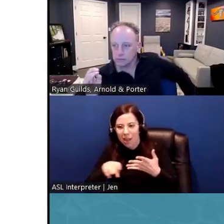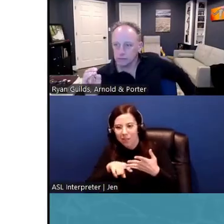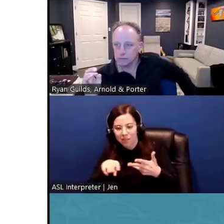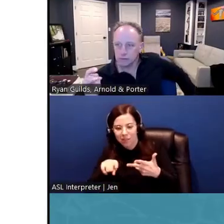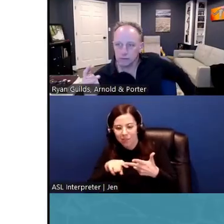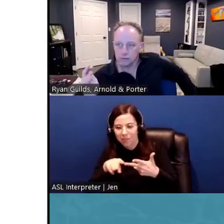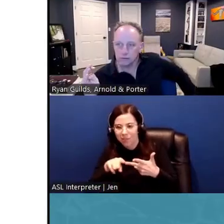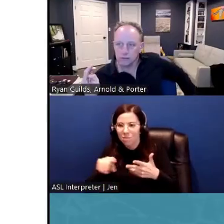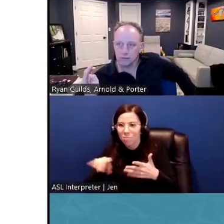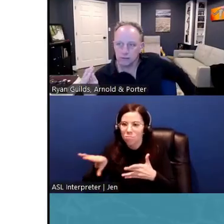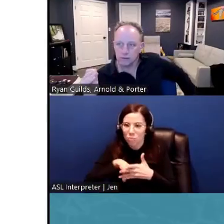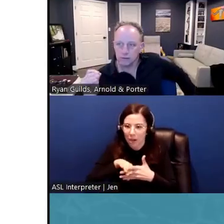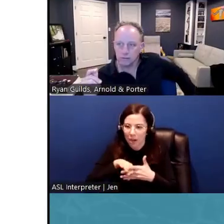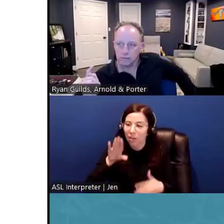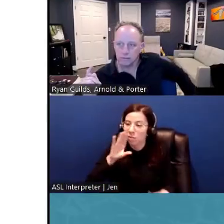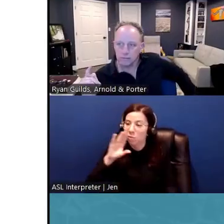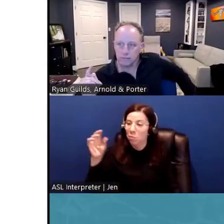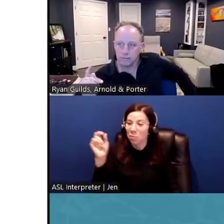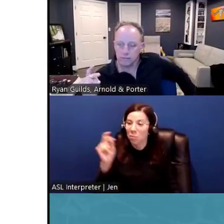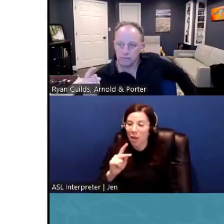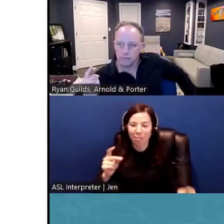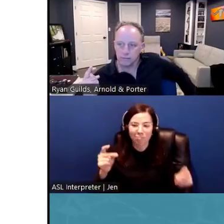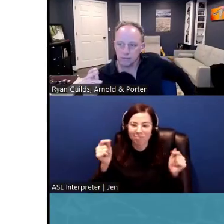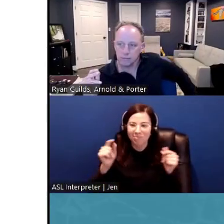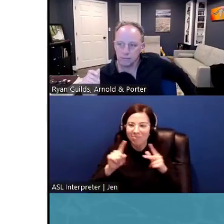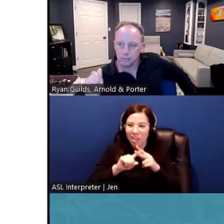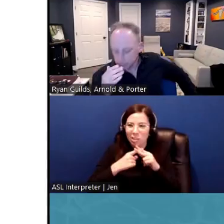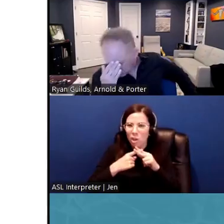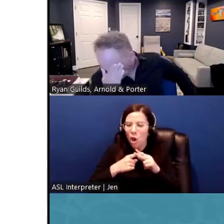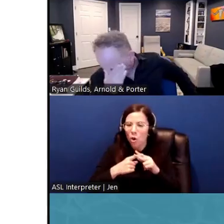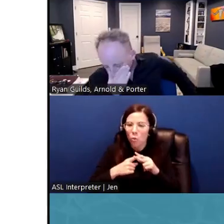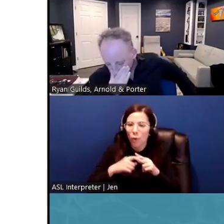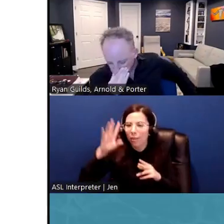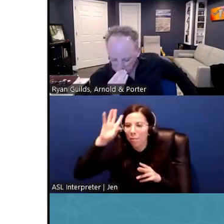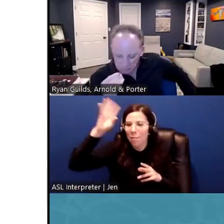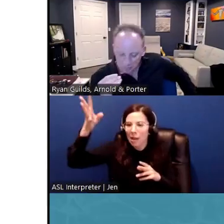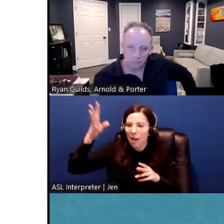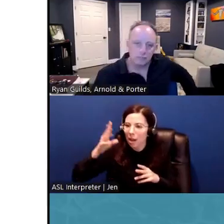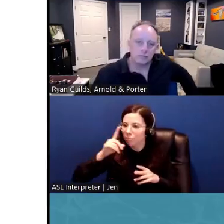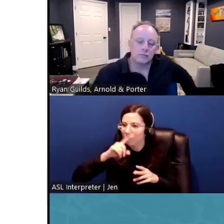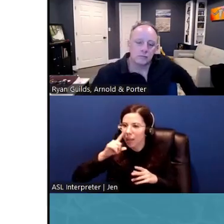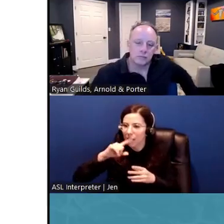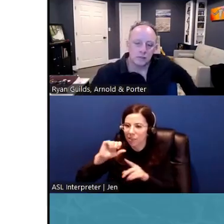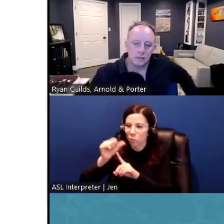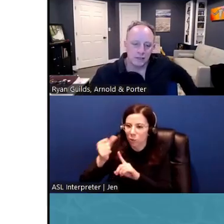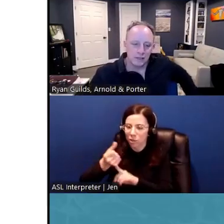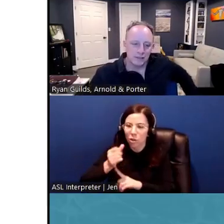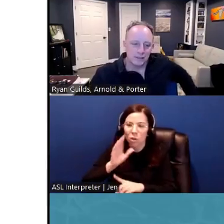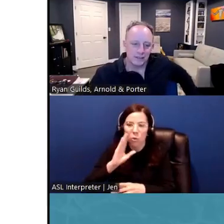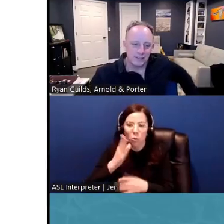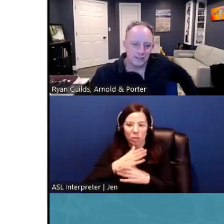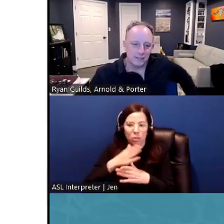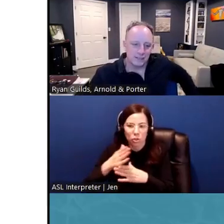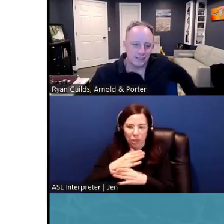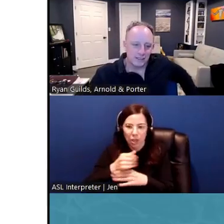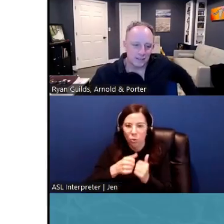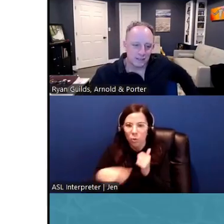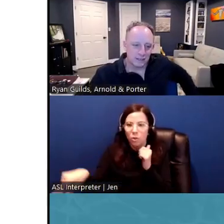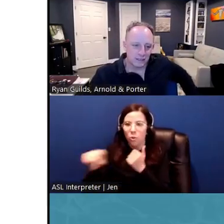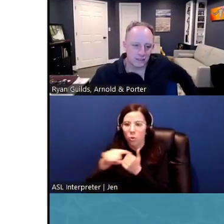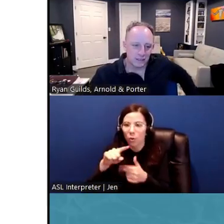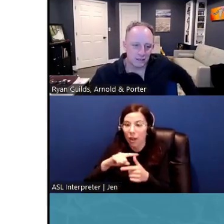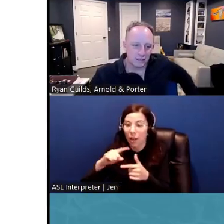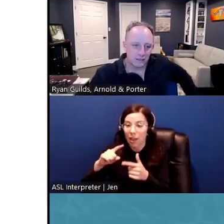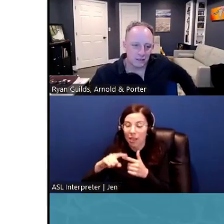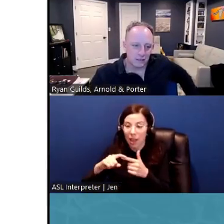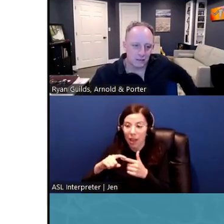to come back and jump into a hypothetical, everyone. So we're going to share the hypothetical when we get back. But before we